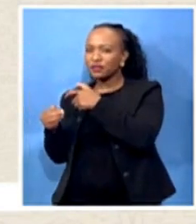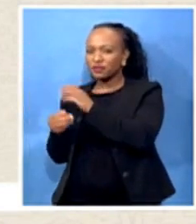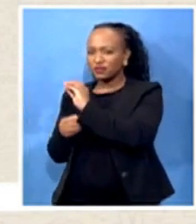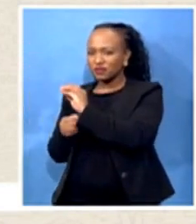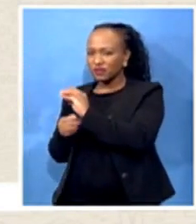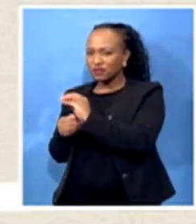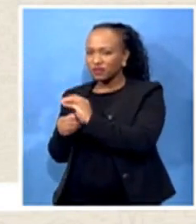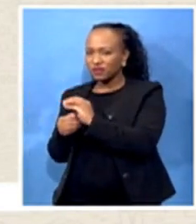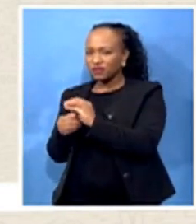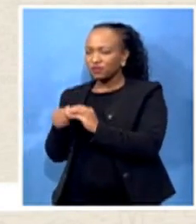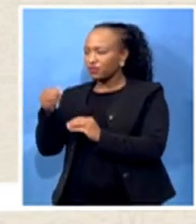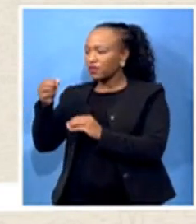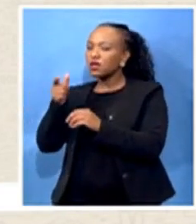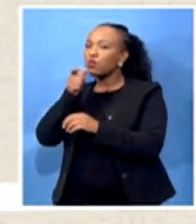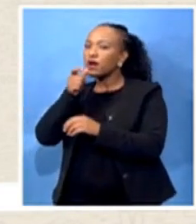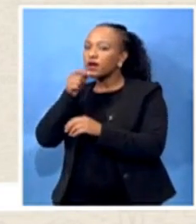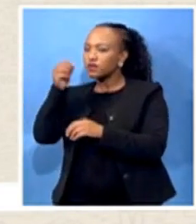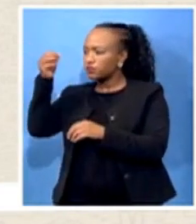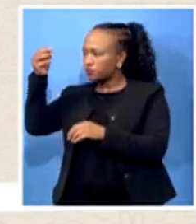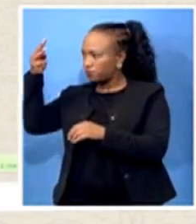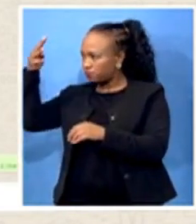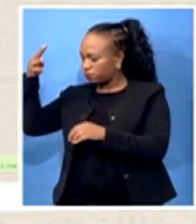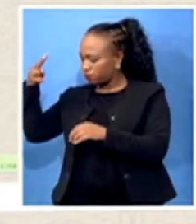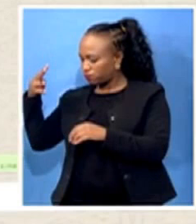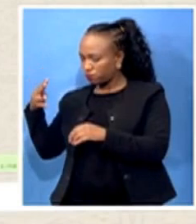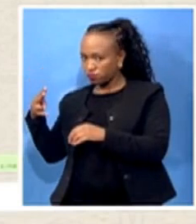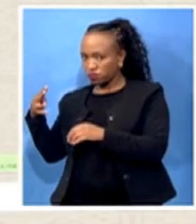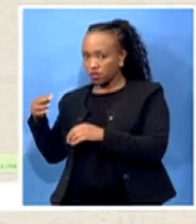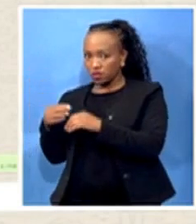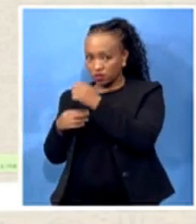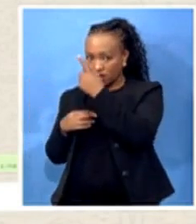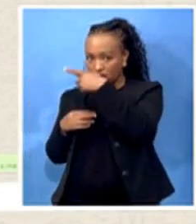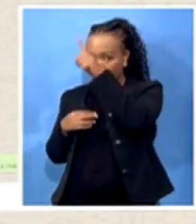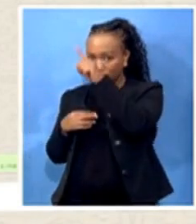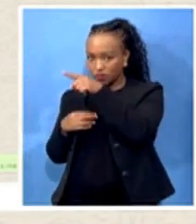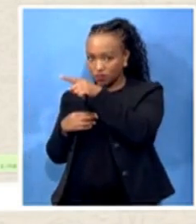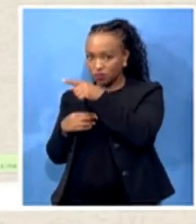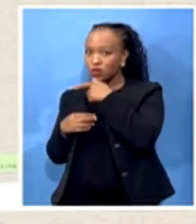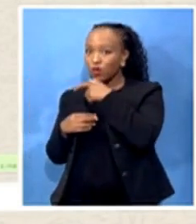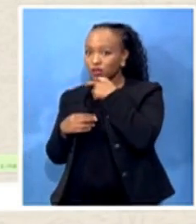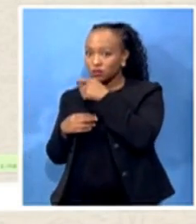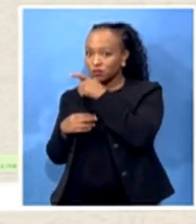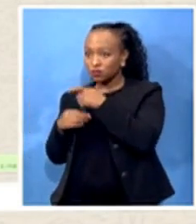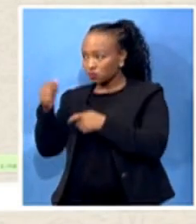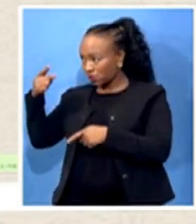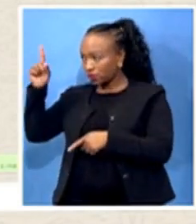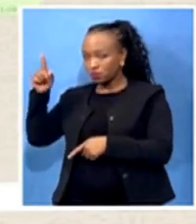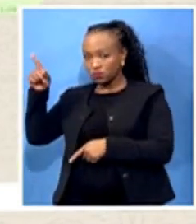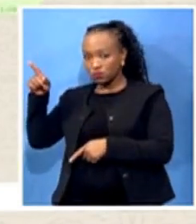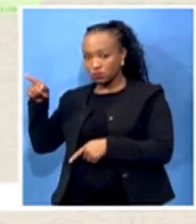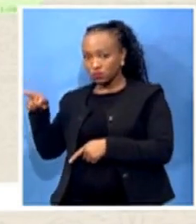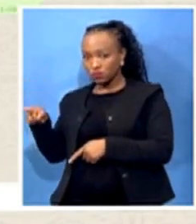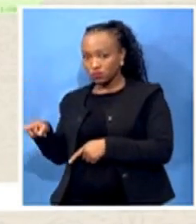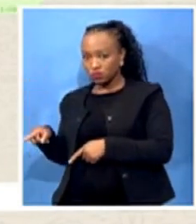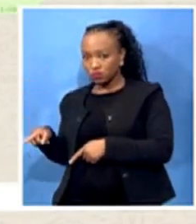Are those correct, Mukondleteri? Yeah, so what the viewers are looking at